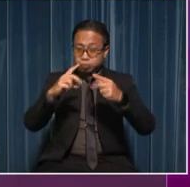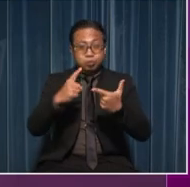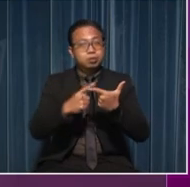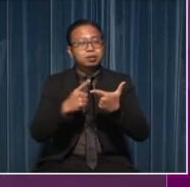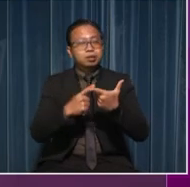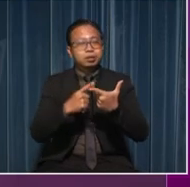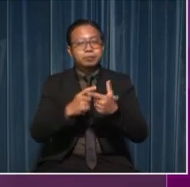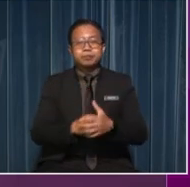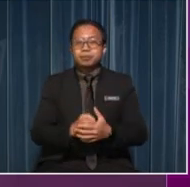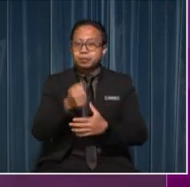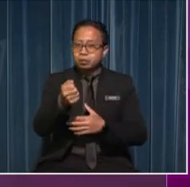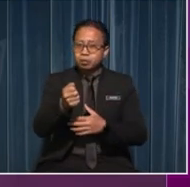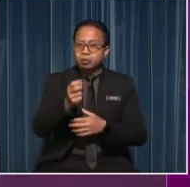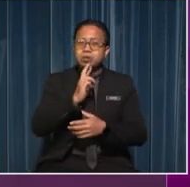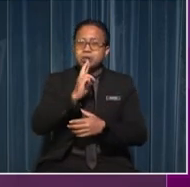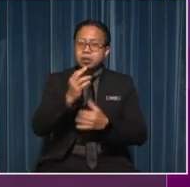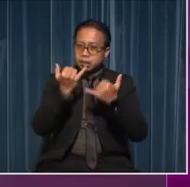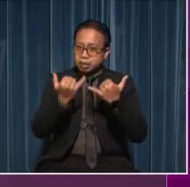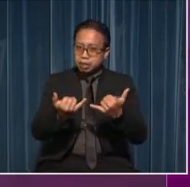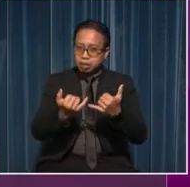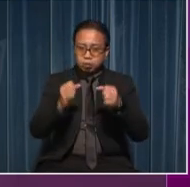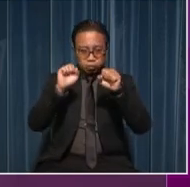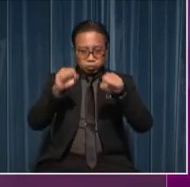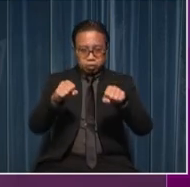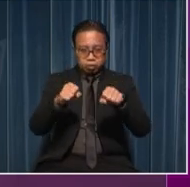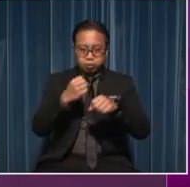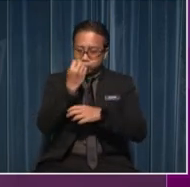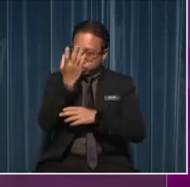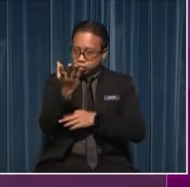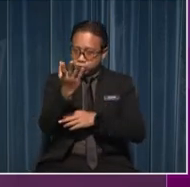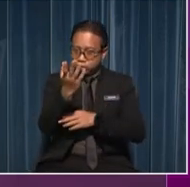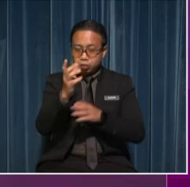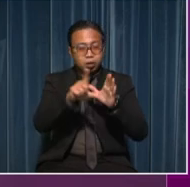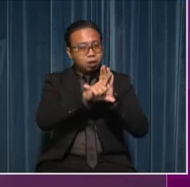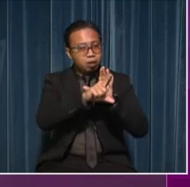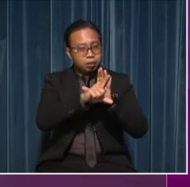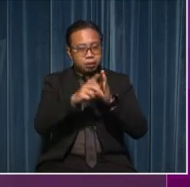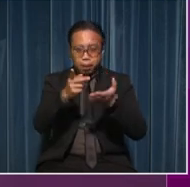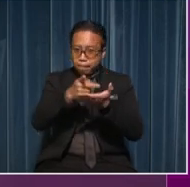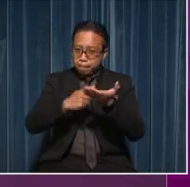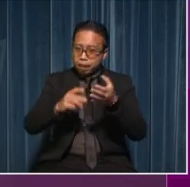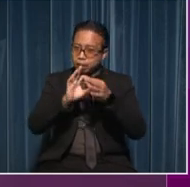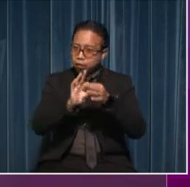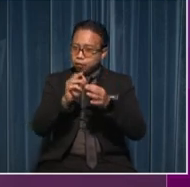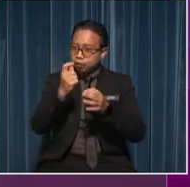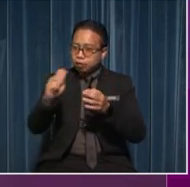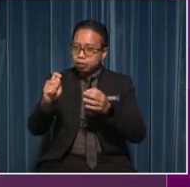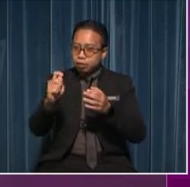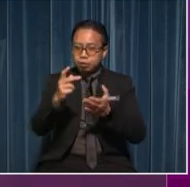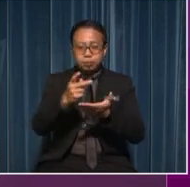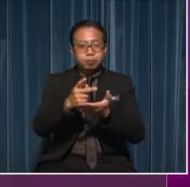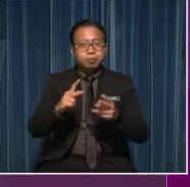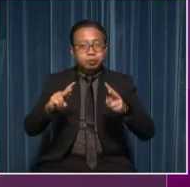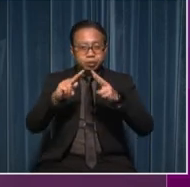Secondly, you are now able to describe and label the parts of the prisms that are